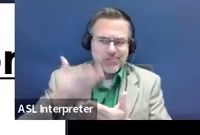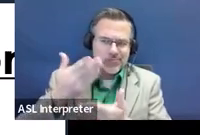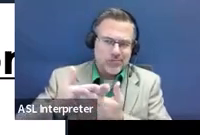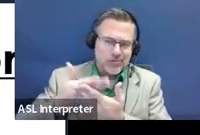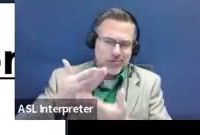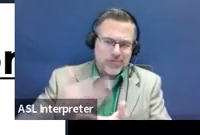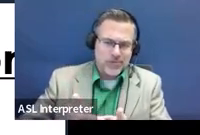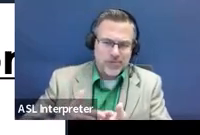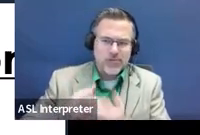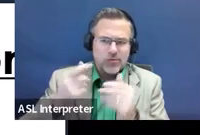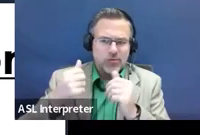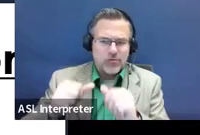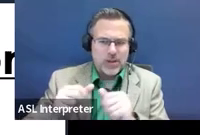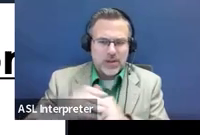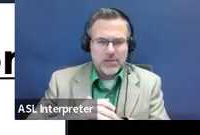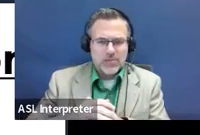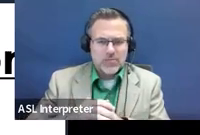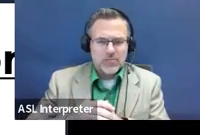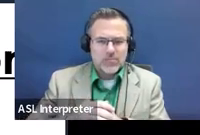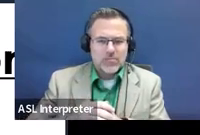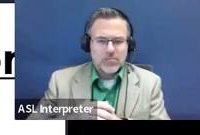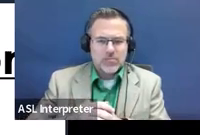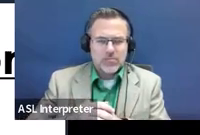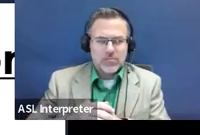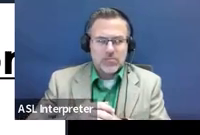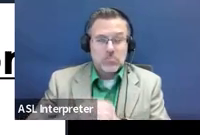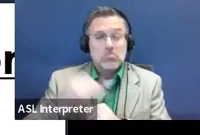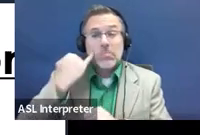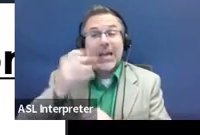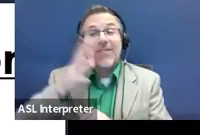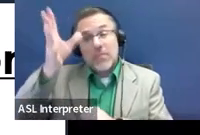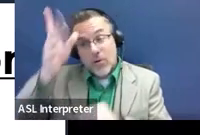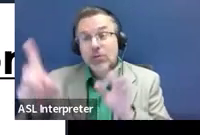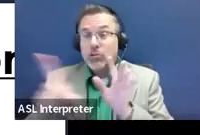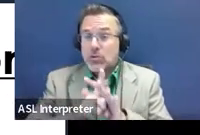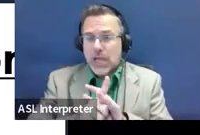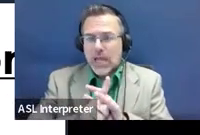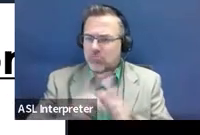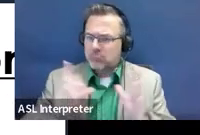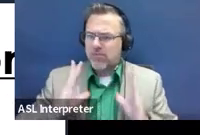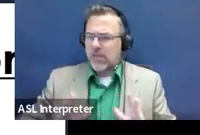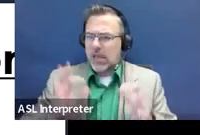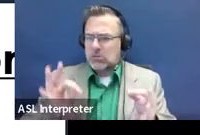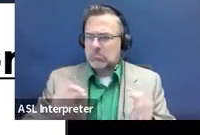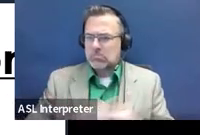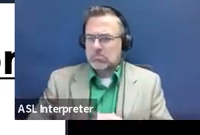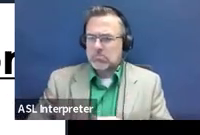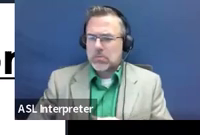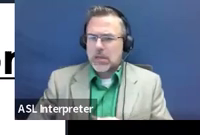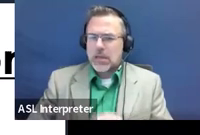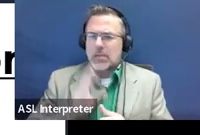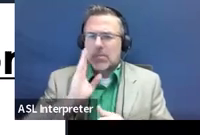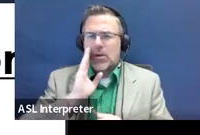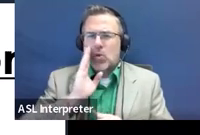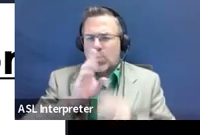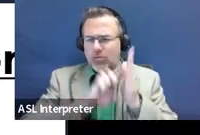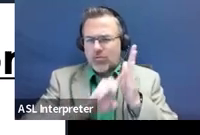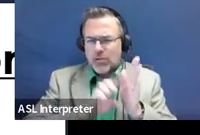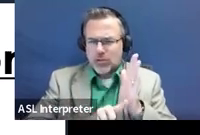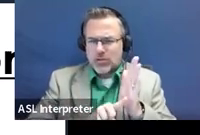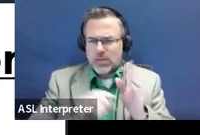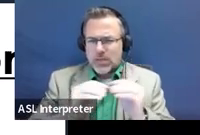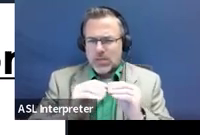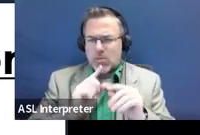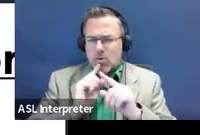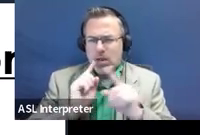If the parent is attending, that's a different story, but we'll get a solid answer for you. I think